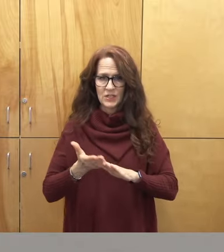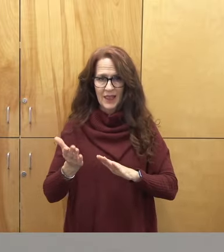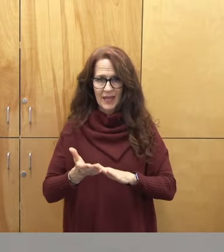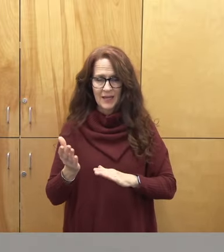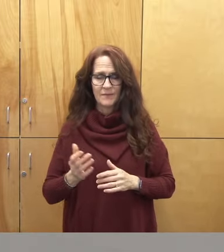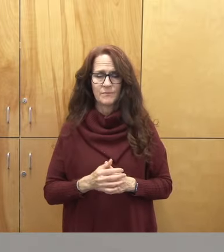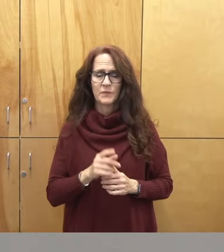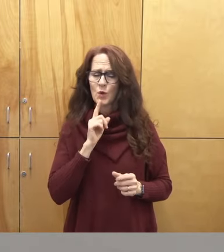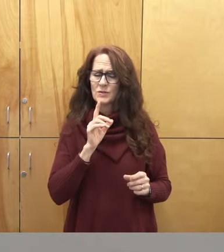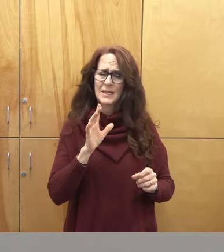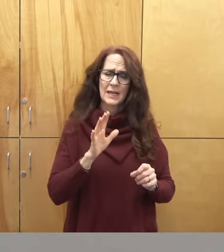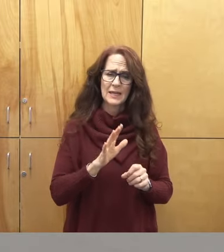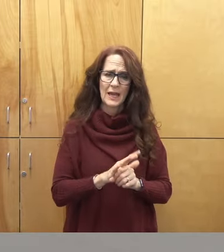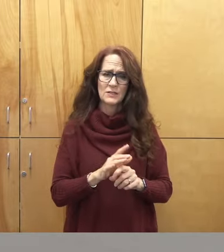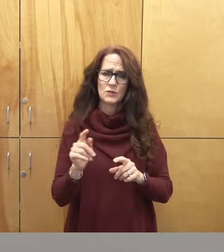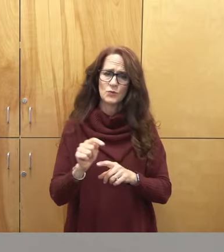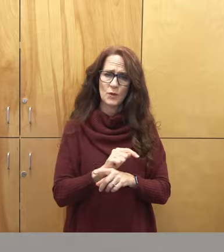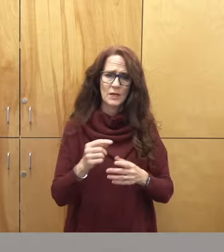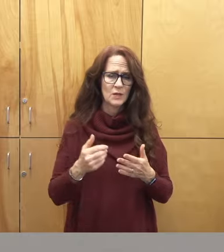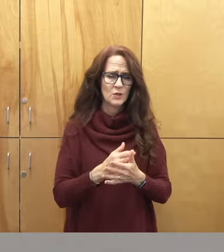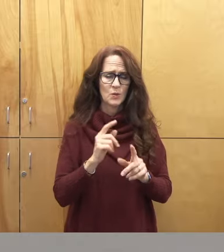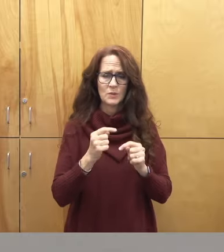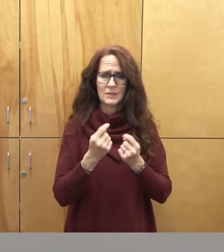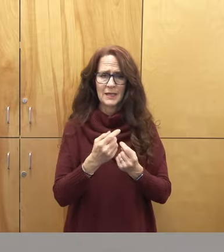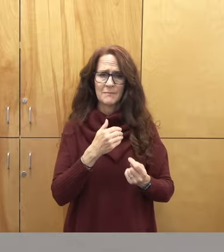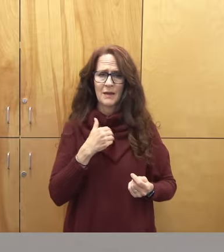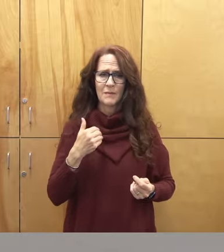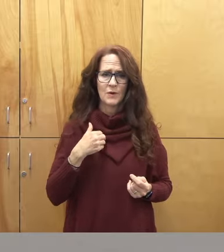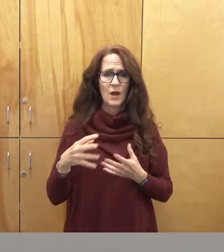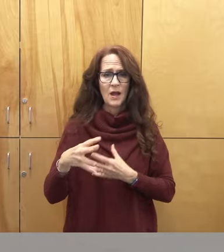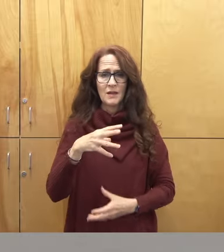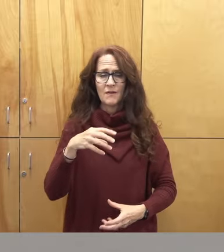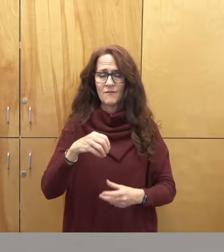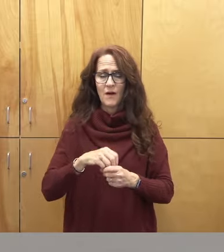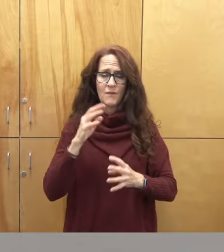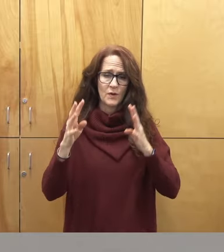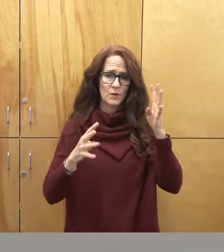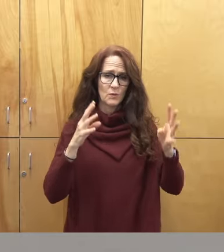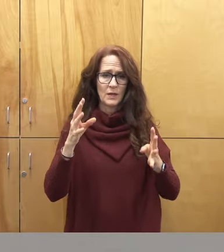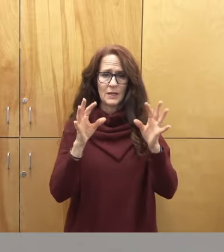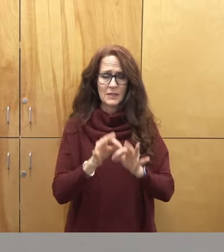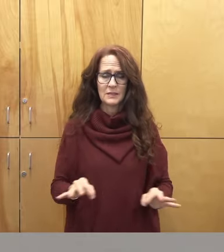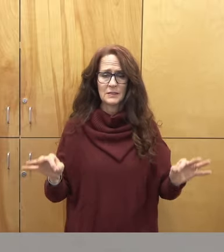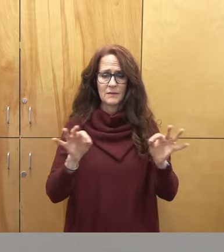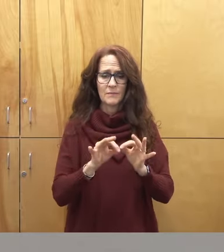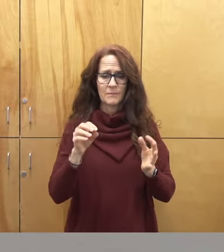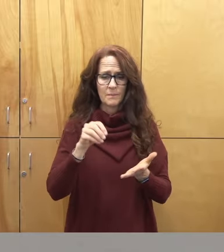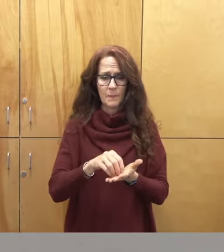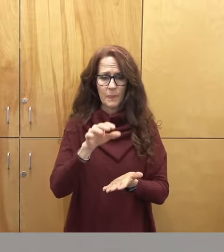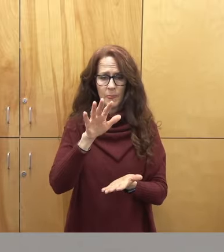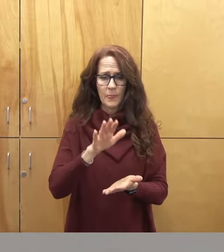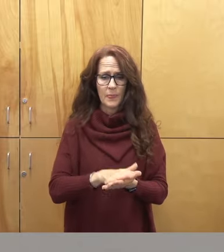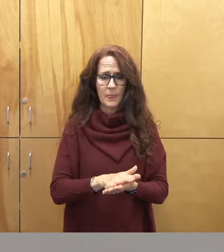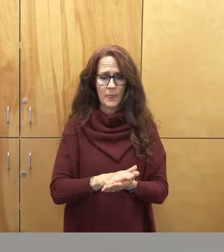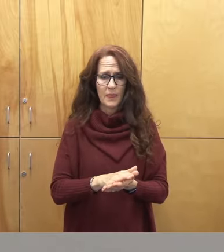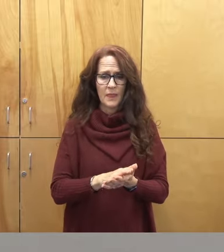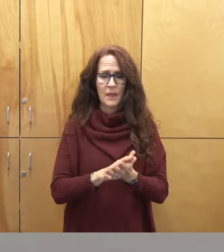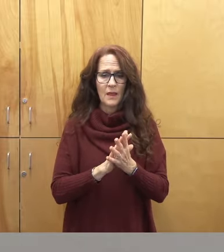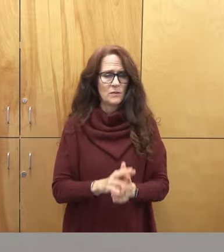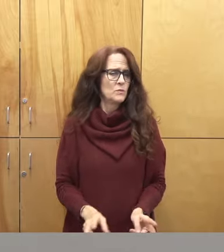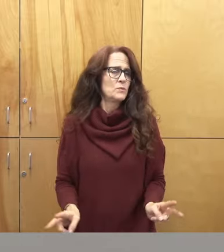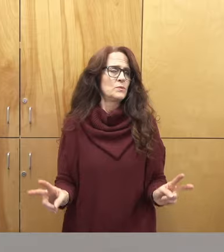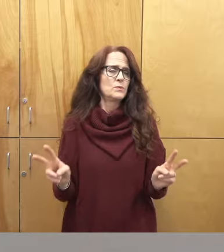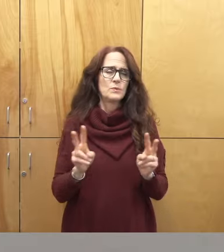Your dedication to training new team members and your involvement in creating essential documentation have been